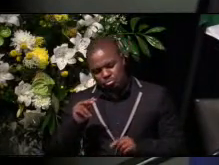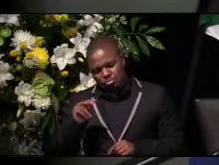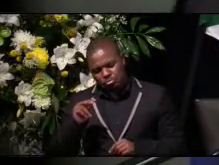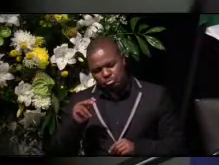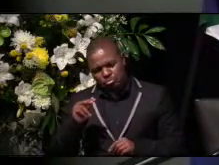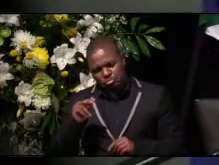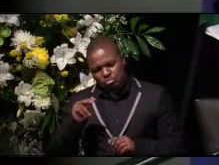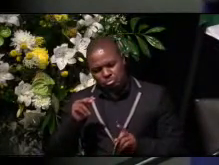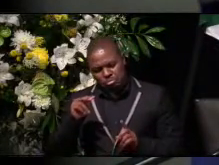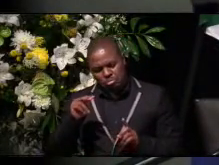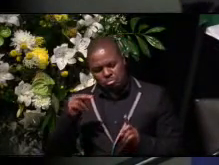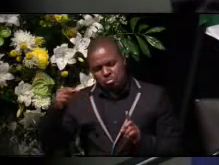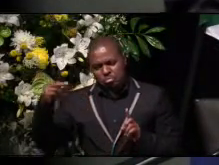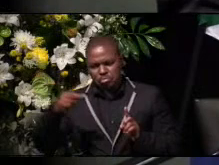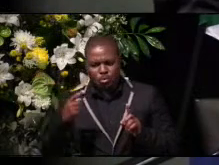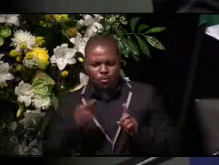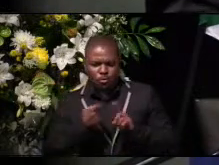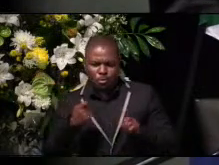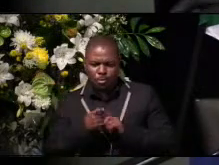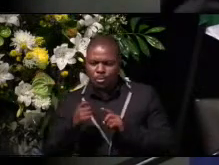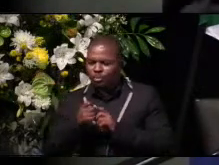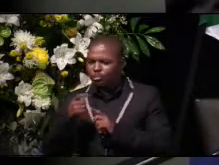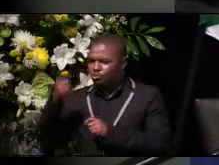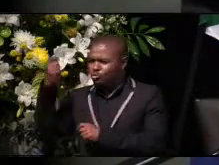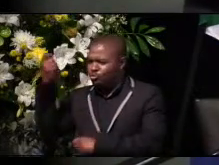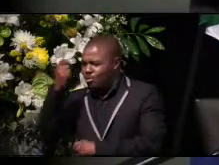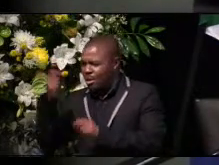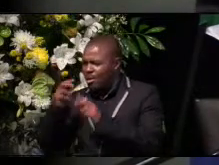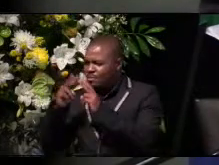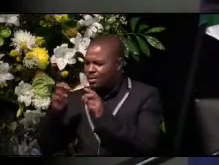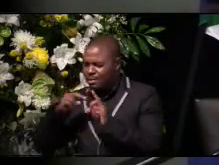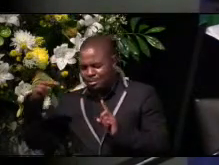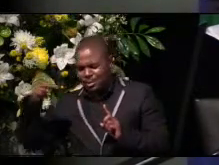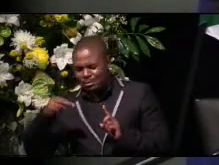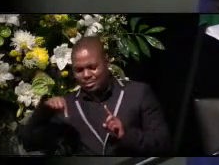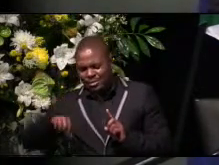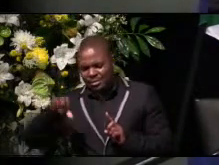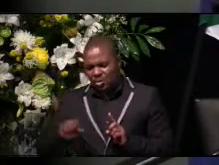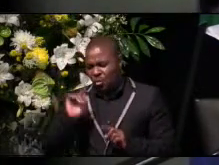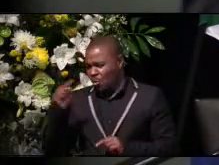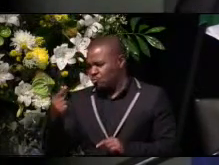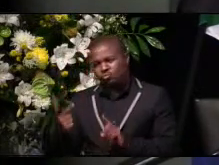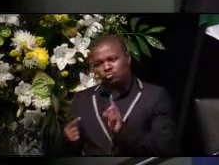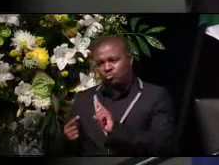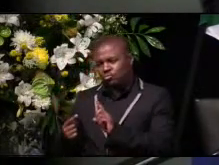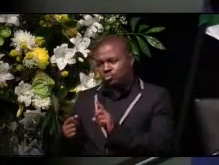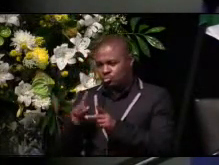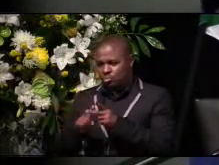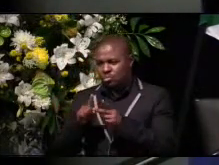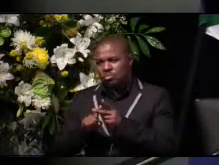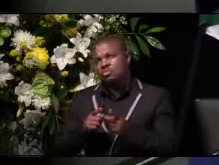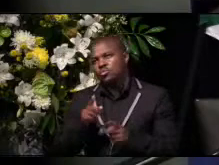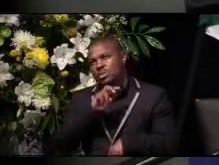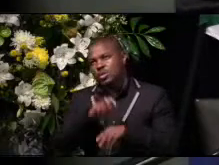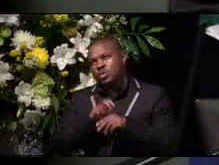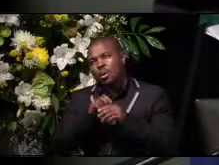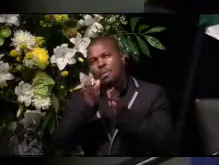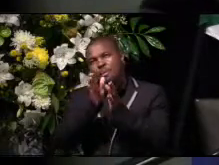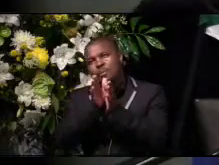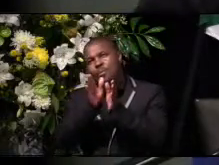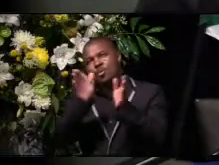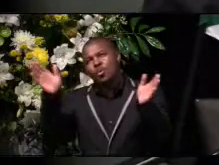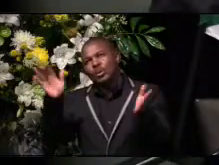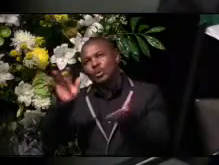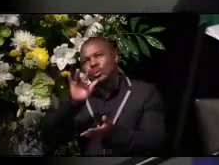from a village perspective in South Africa but also in a broader construct because